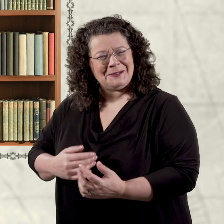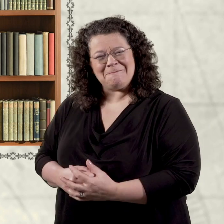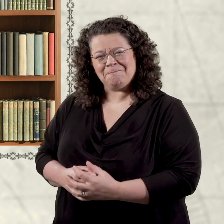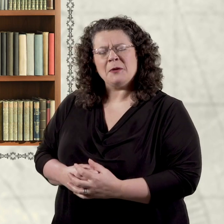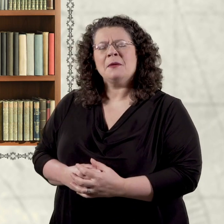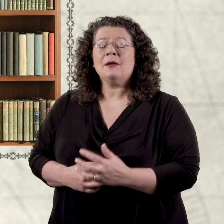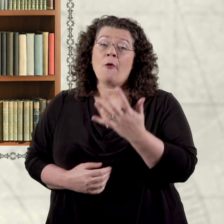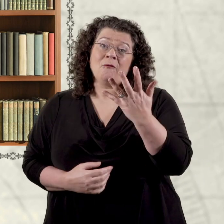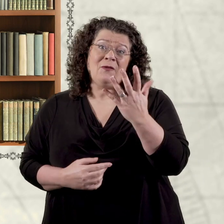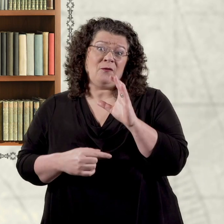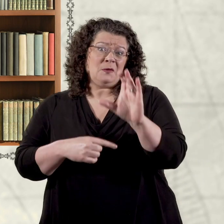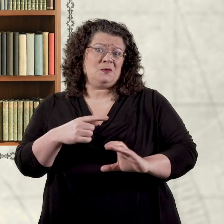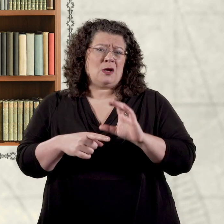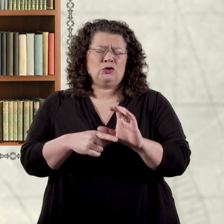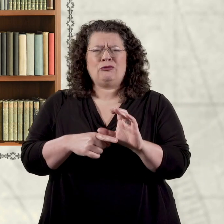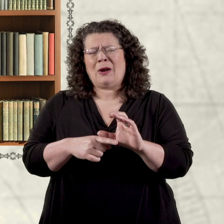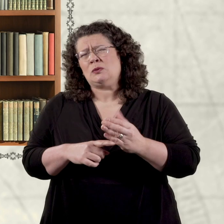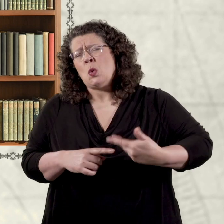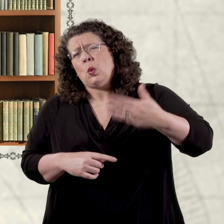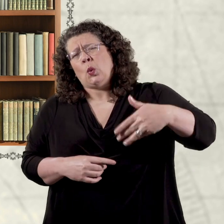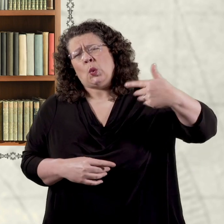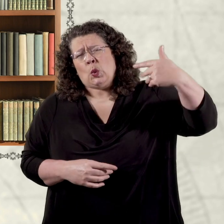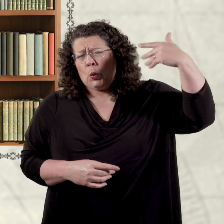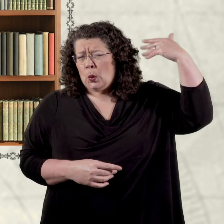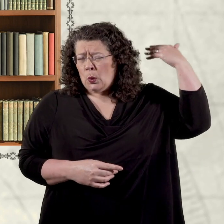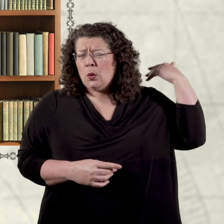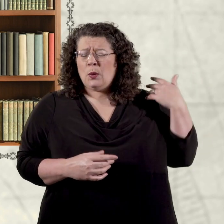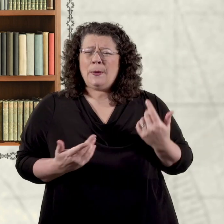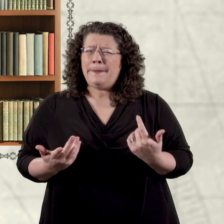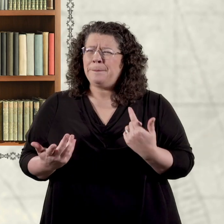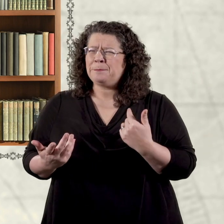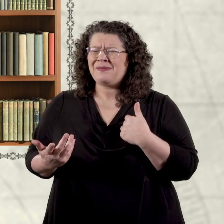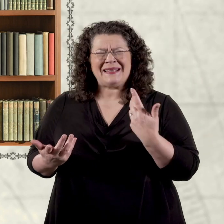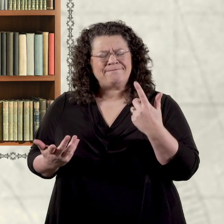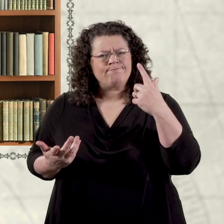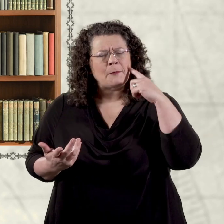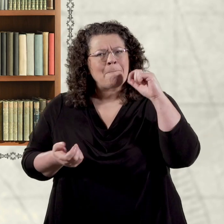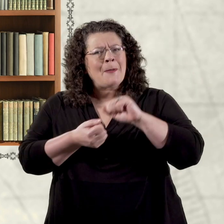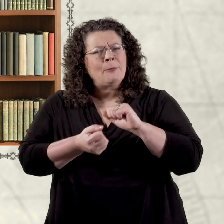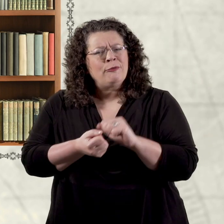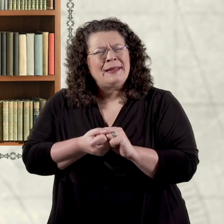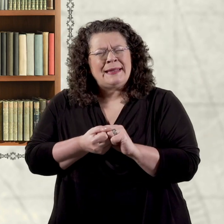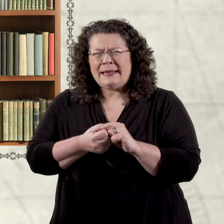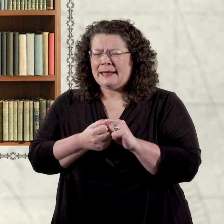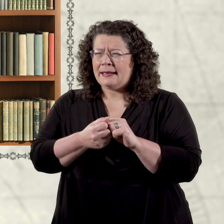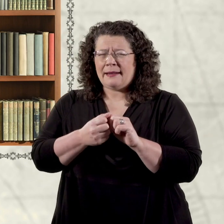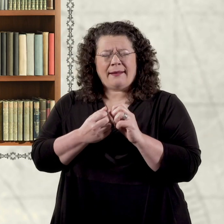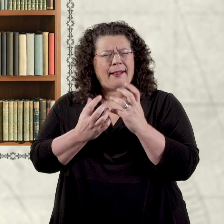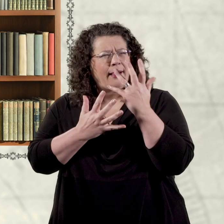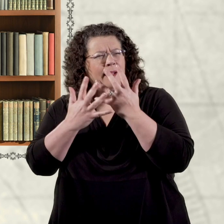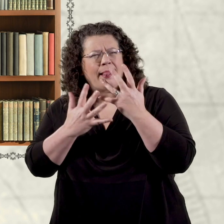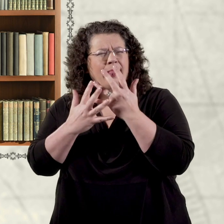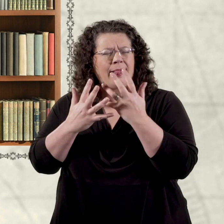But the 5th century is such a long time ago, and my memory, well, it's a bit hazy and